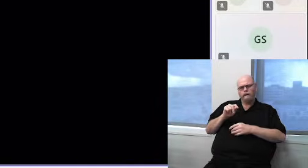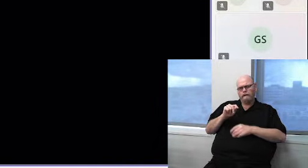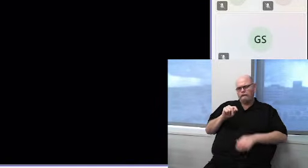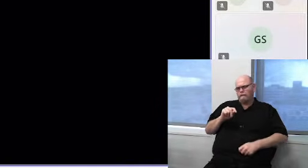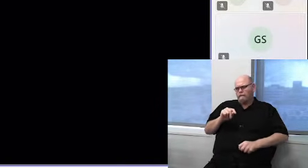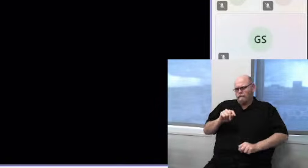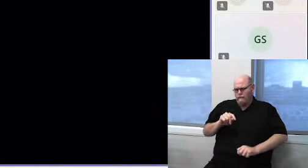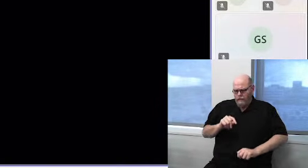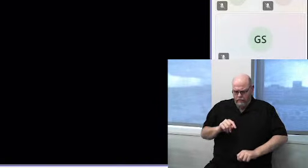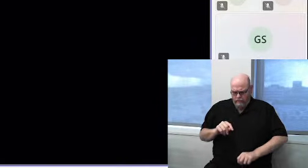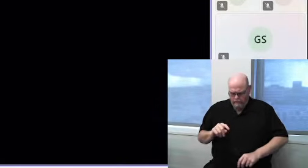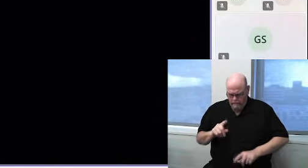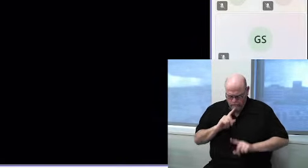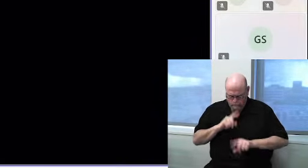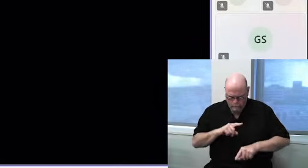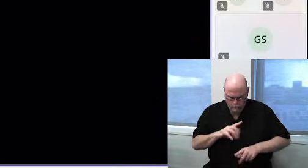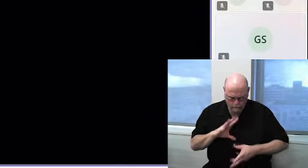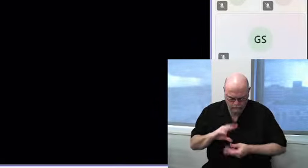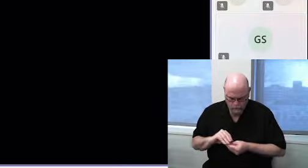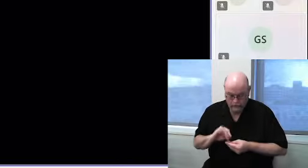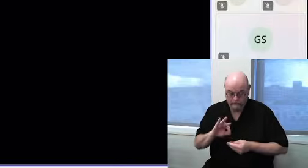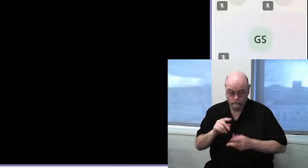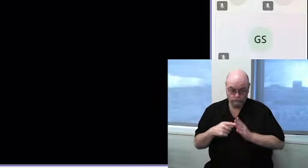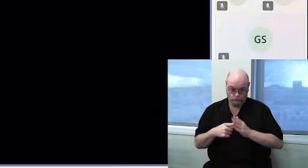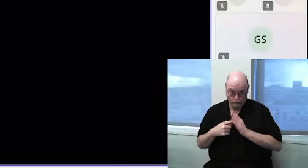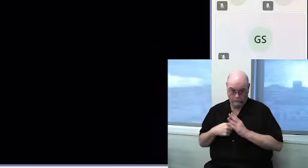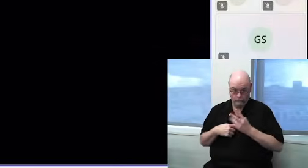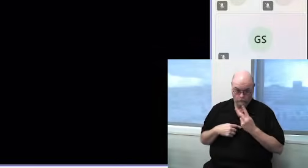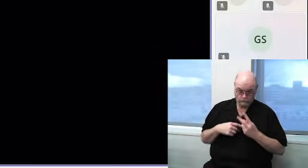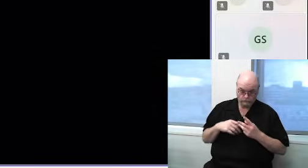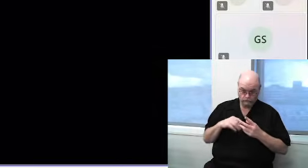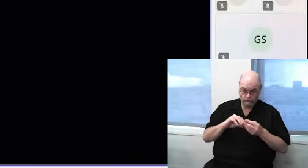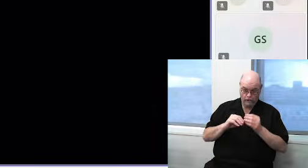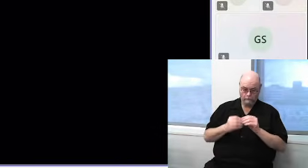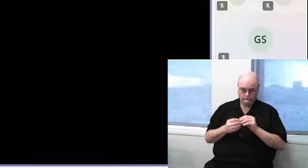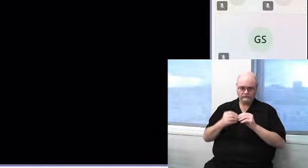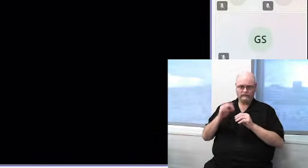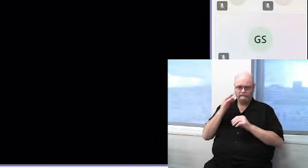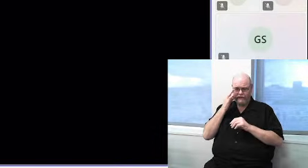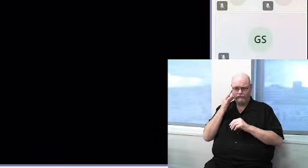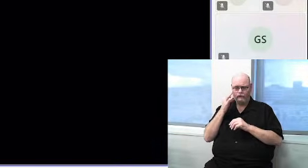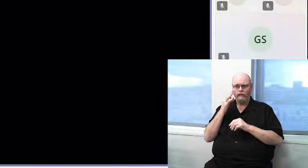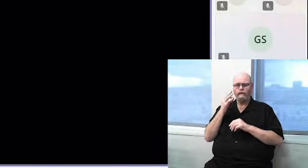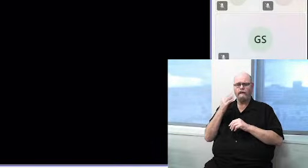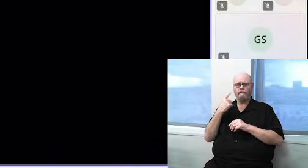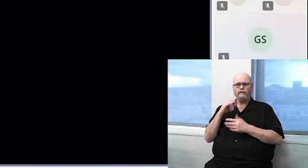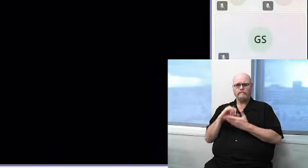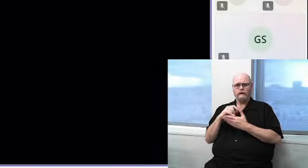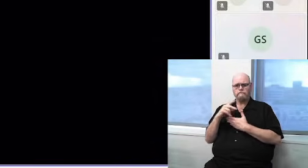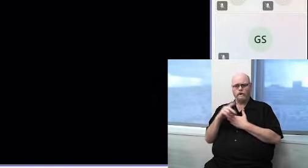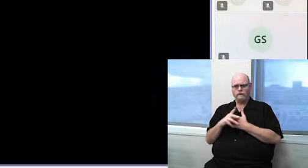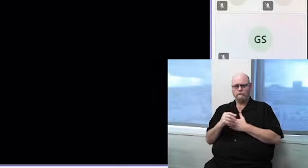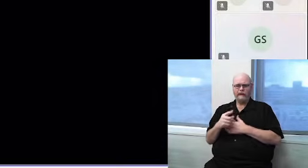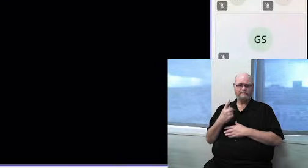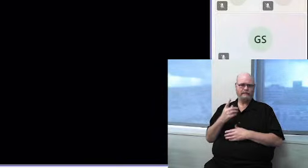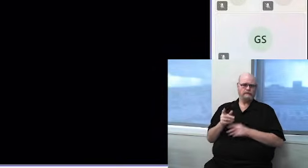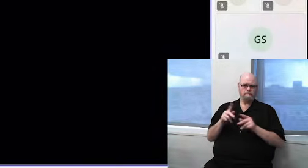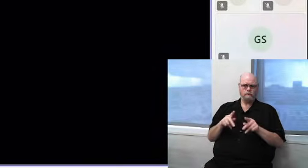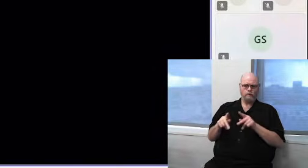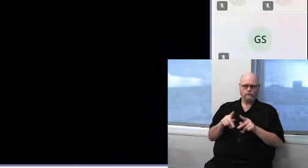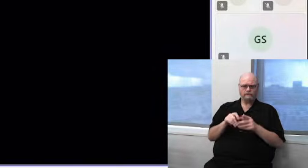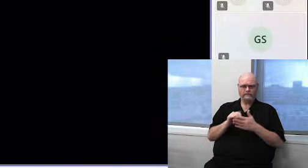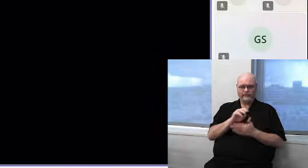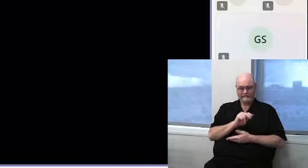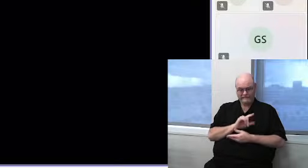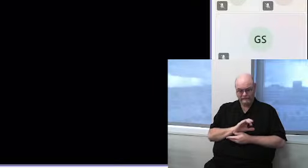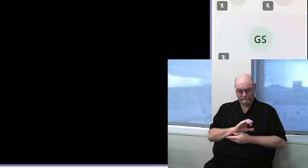now that of the total, right? If you show me the two numbers, the federal for that particular program, and you show